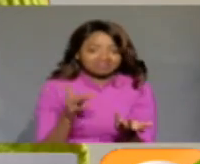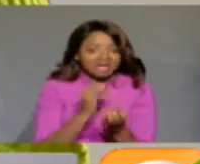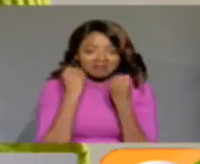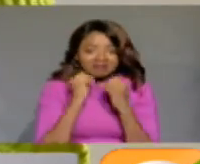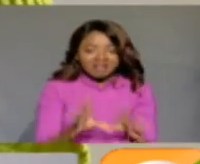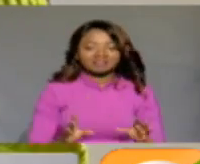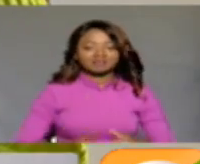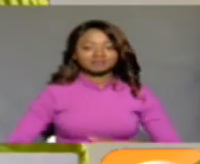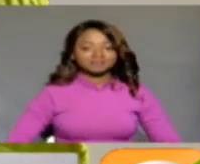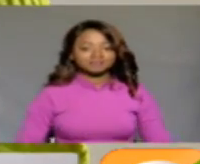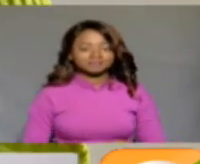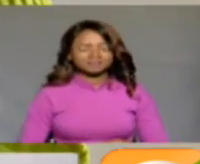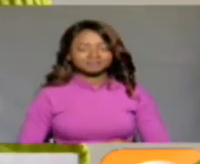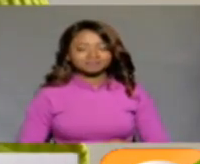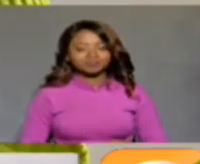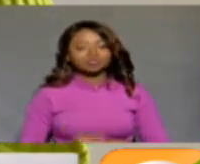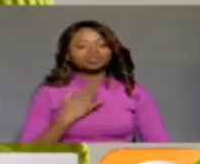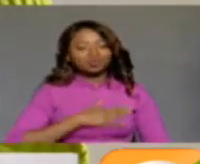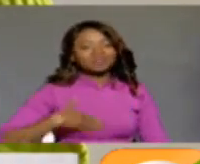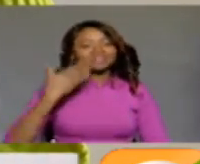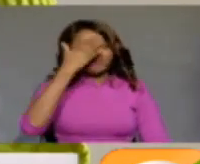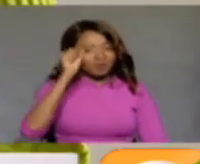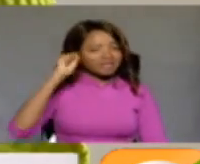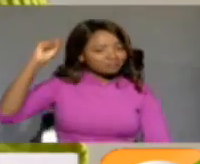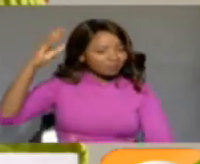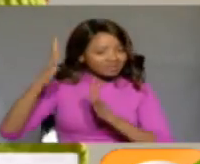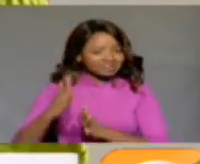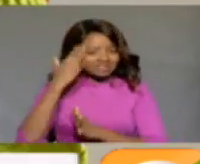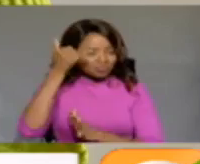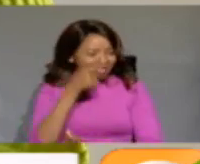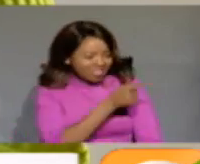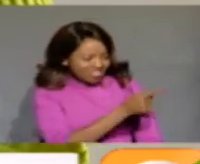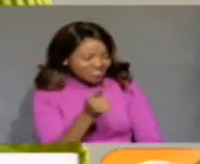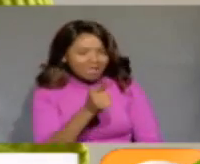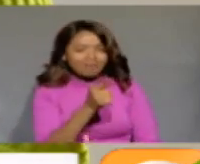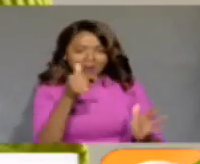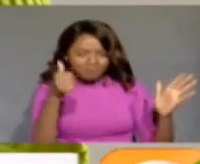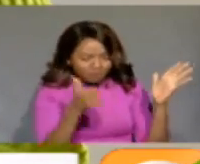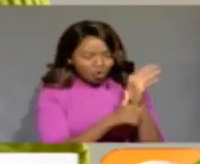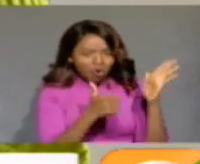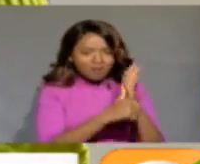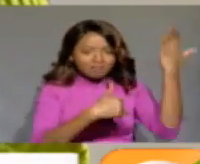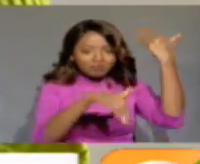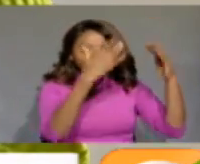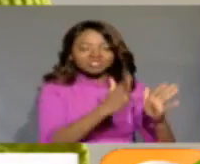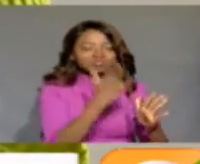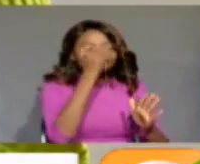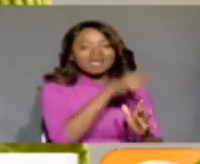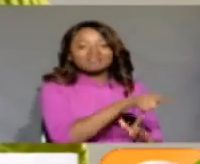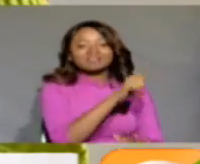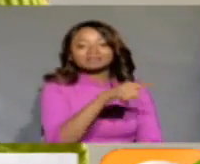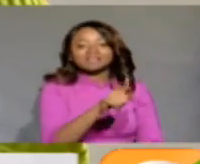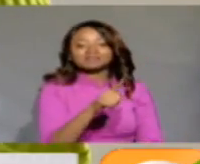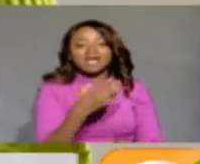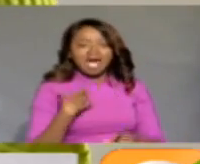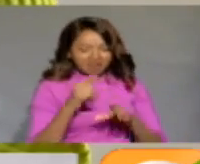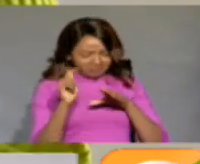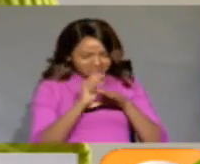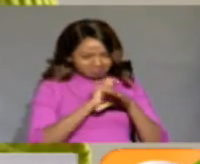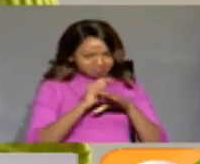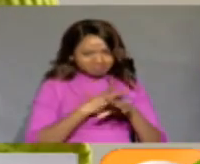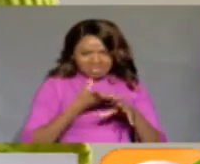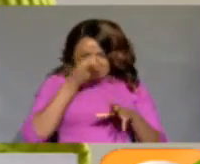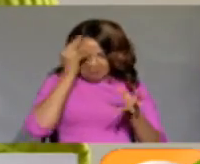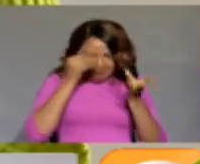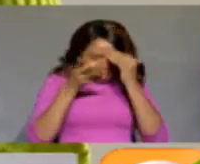and go back to the professionals. Okay. Because the professionals are the prophets of our society. They are the people who are trained.